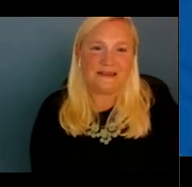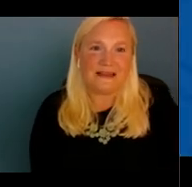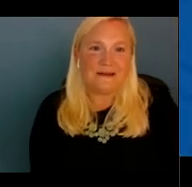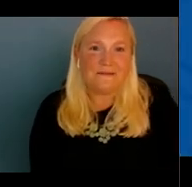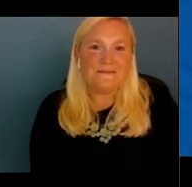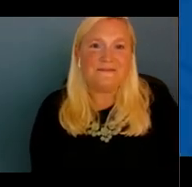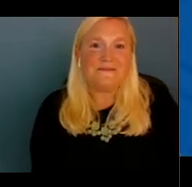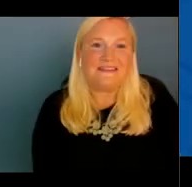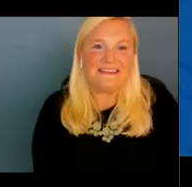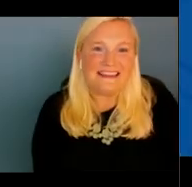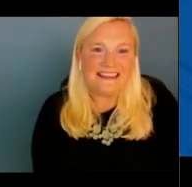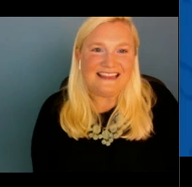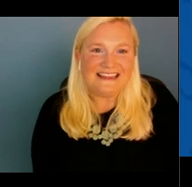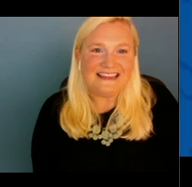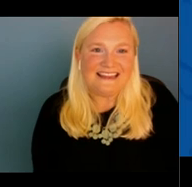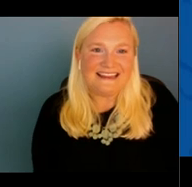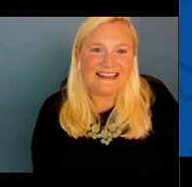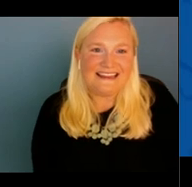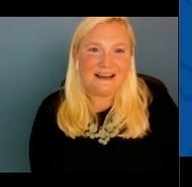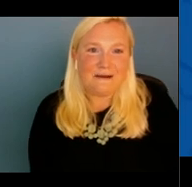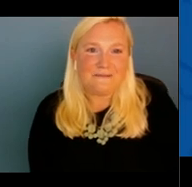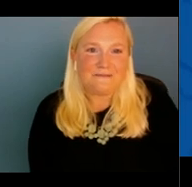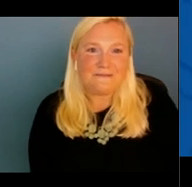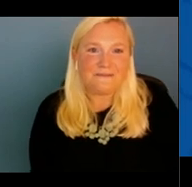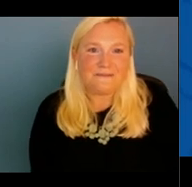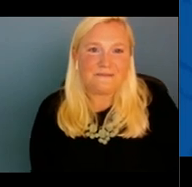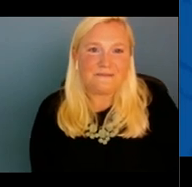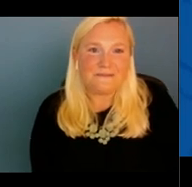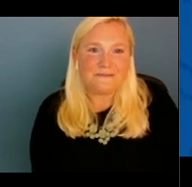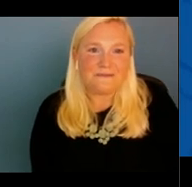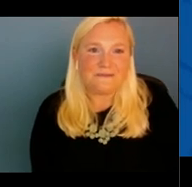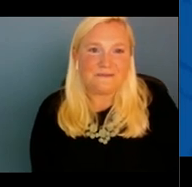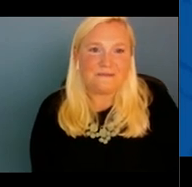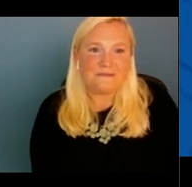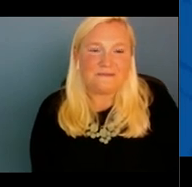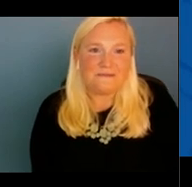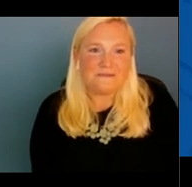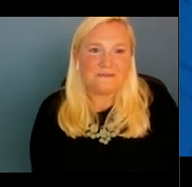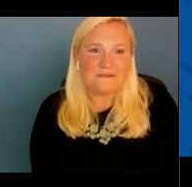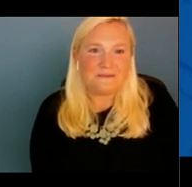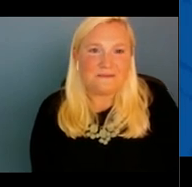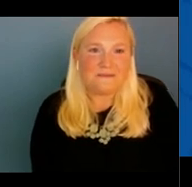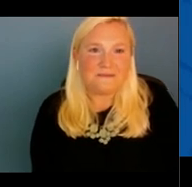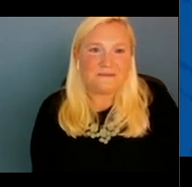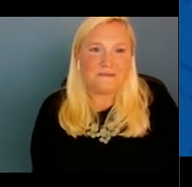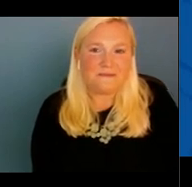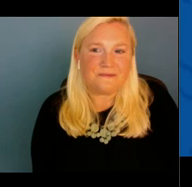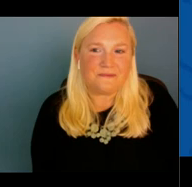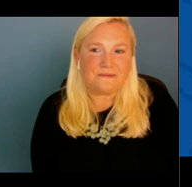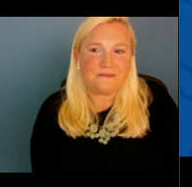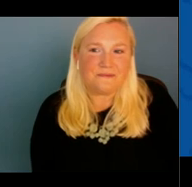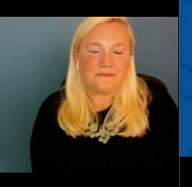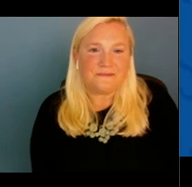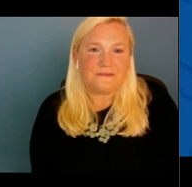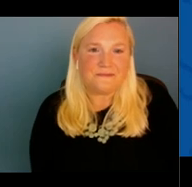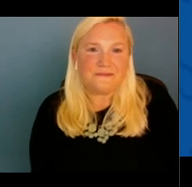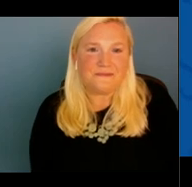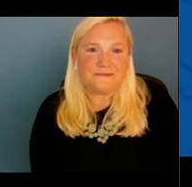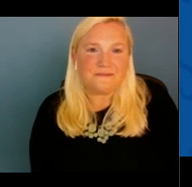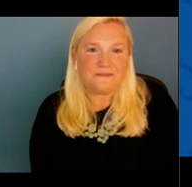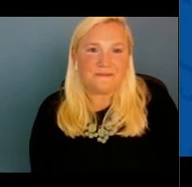with you both today. And I hope that everything that you've talked about today, that sharing about stuttering